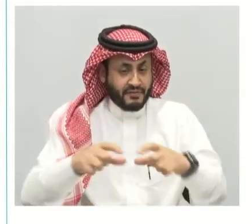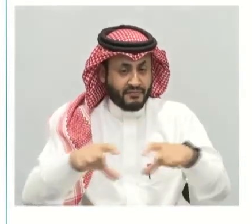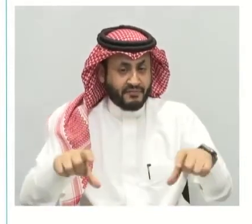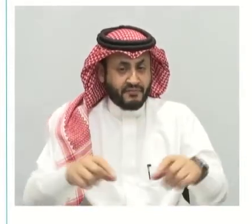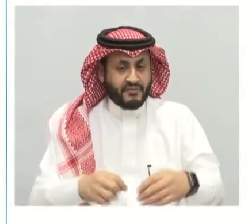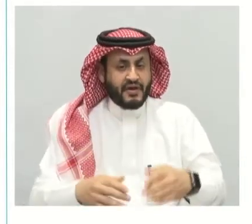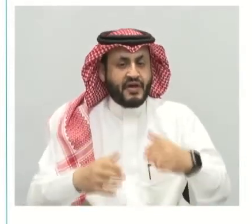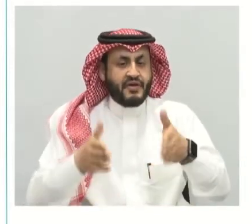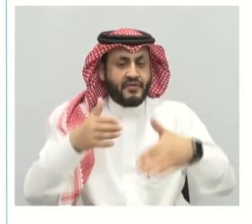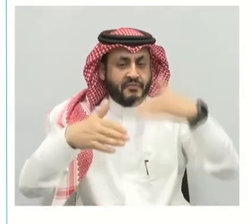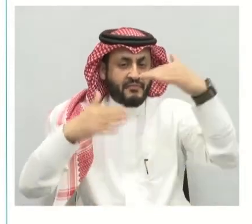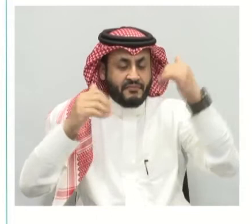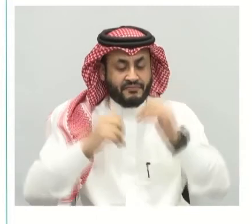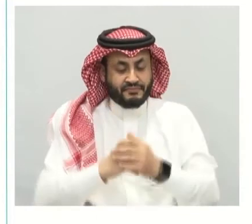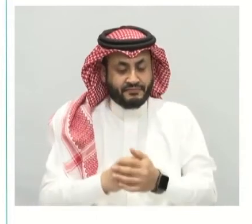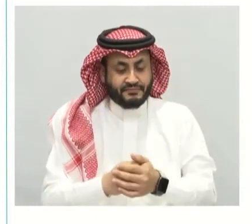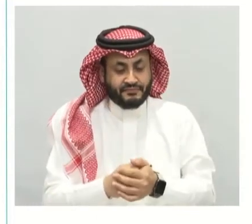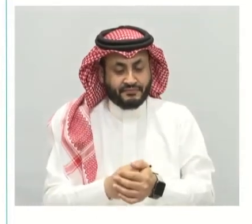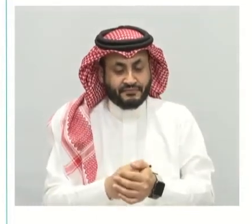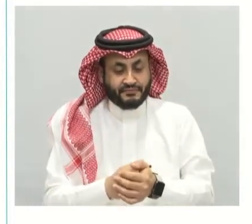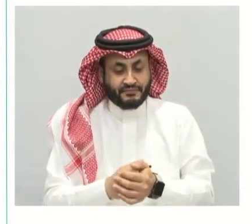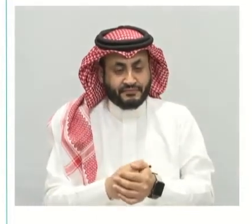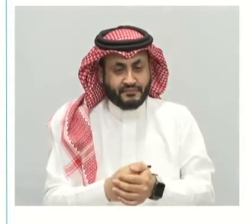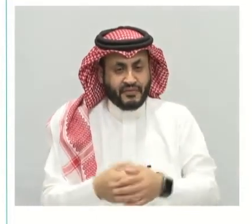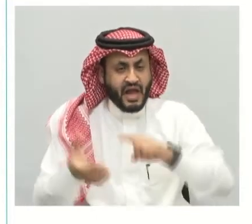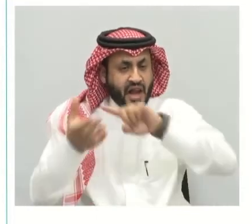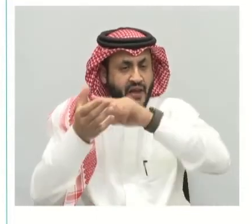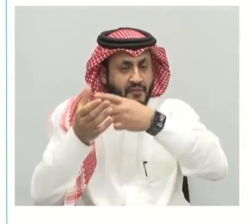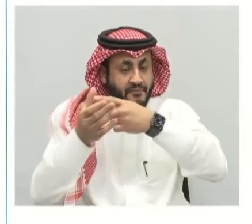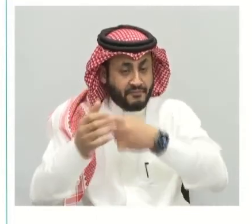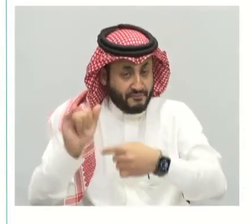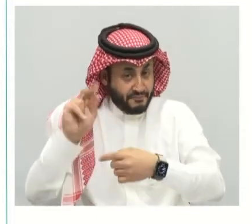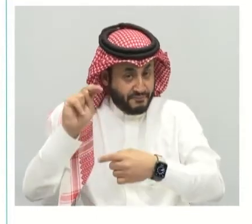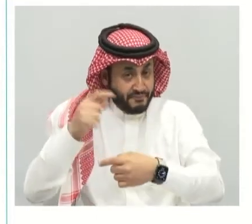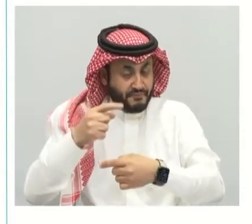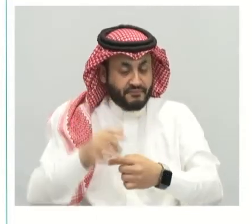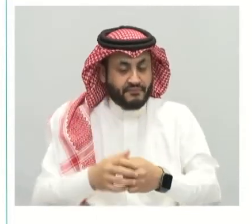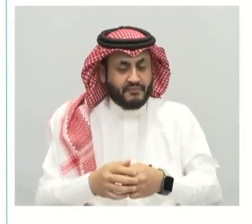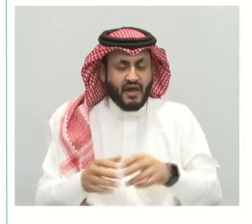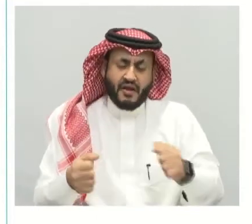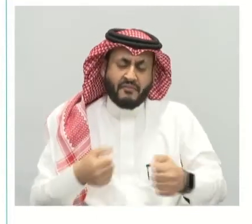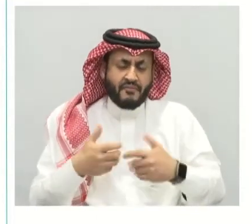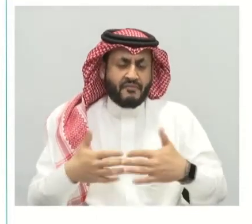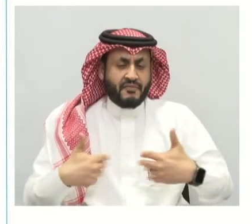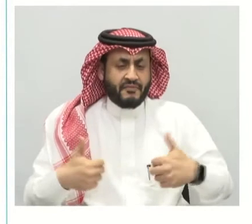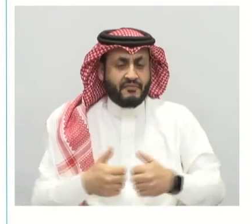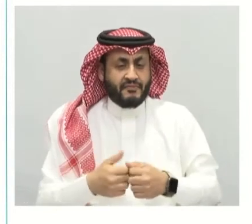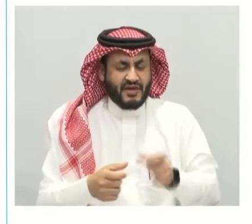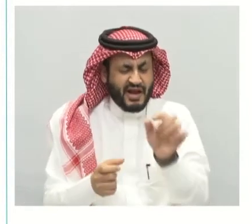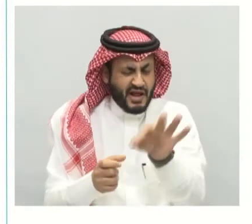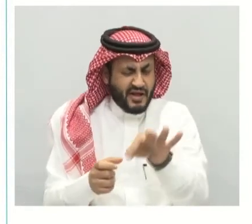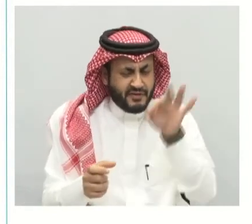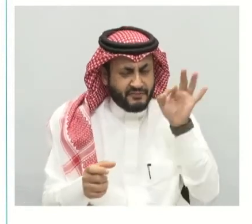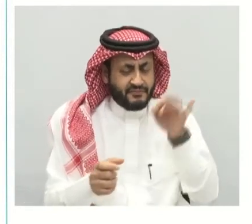and number 7, at Al-Ula, we are making. So this was an interesting exercise where we can detect